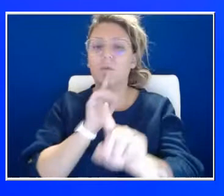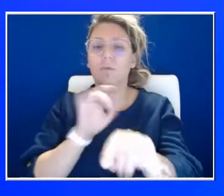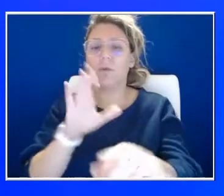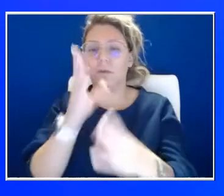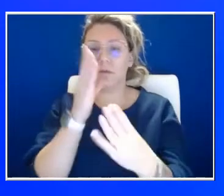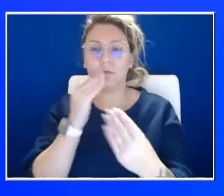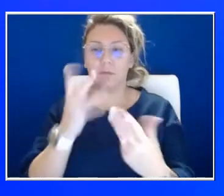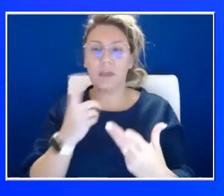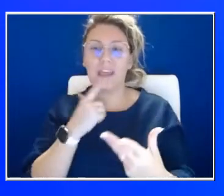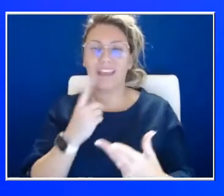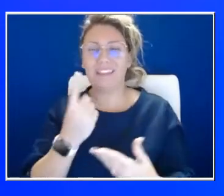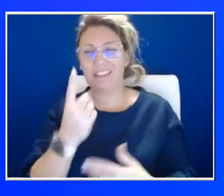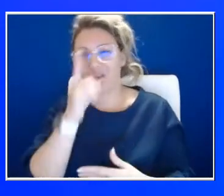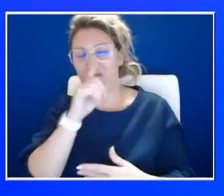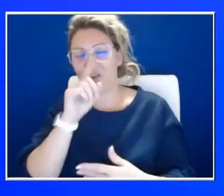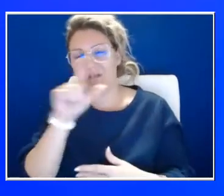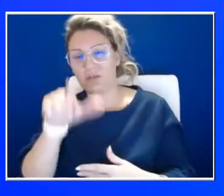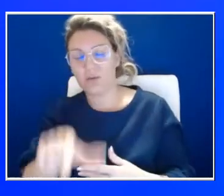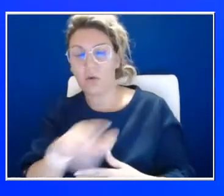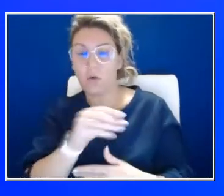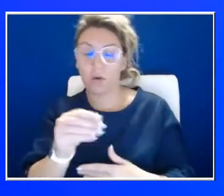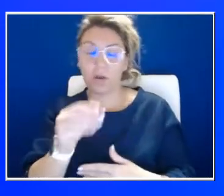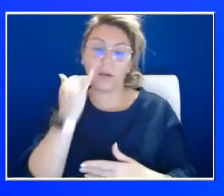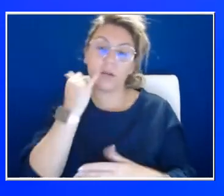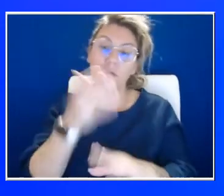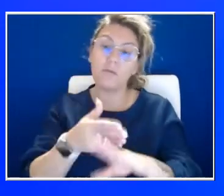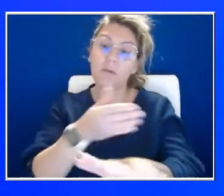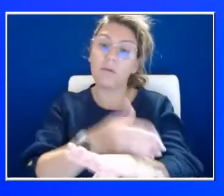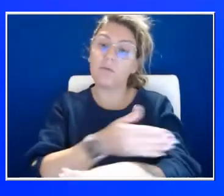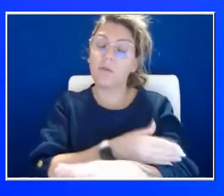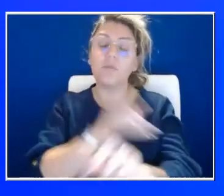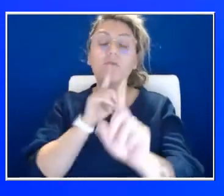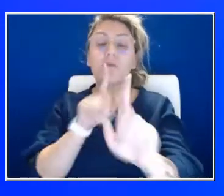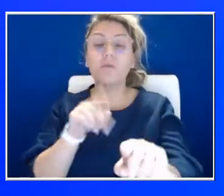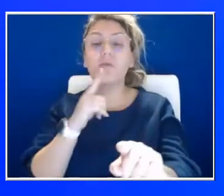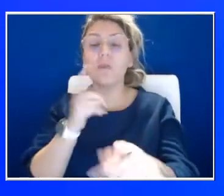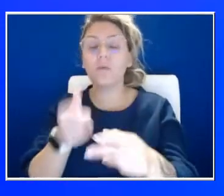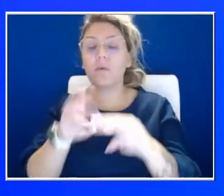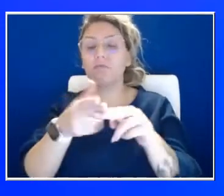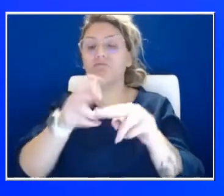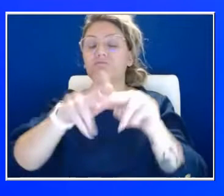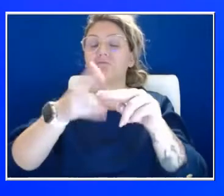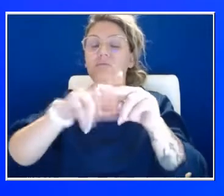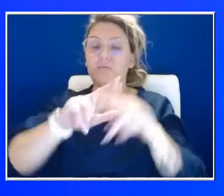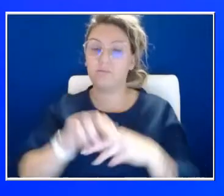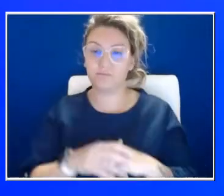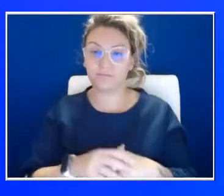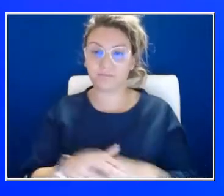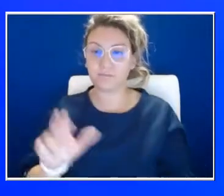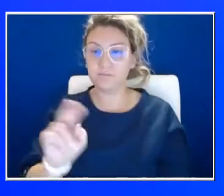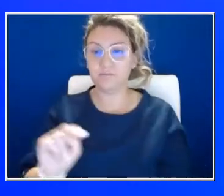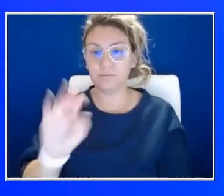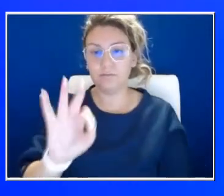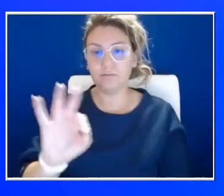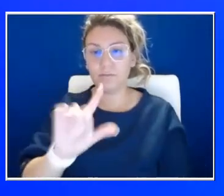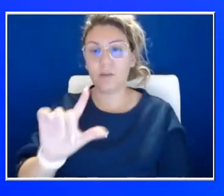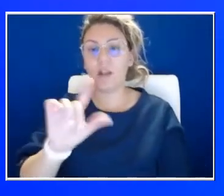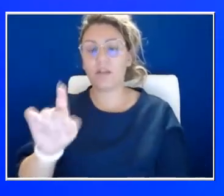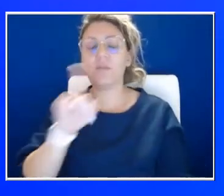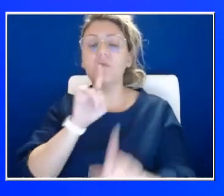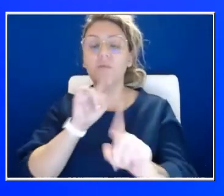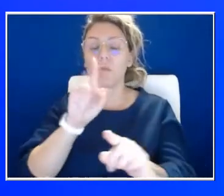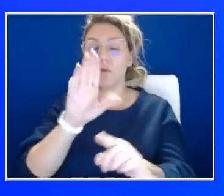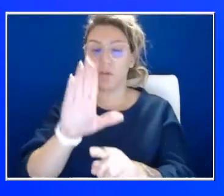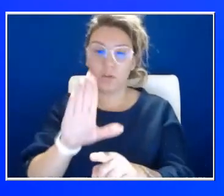low, and that if we get better at reporting, we're going to see that they're going to come right back up. The NFL, of course, reports their data each year, and they'll